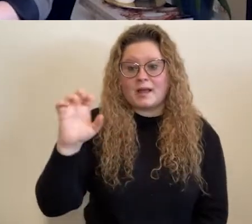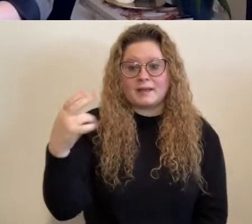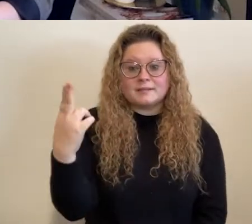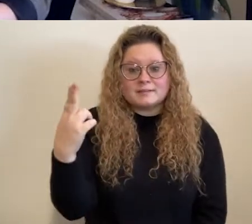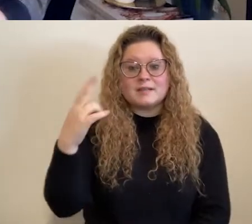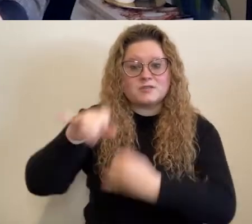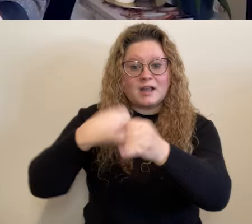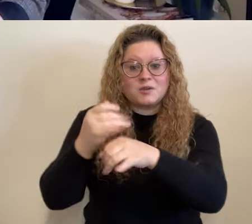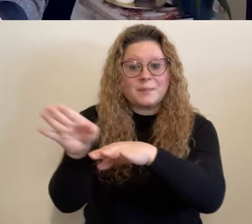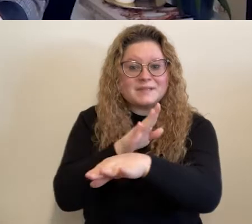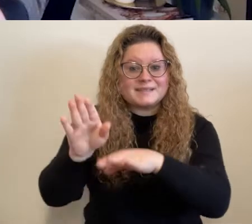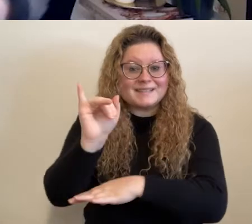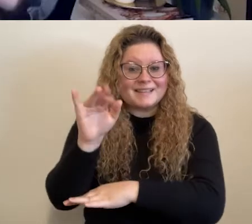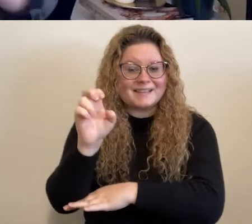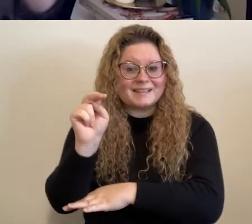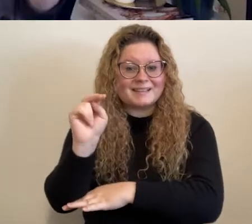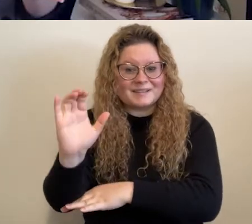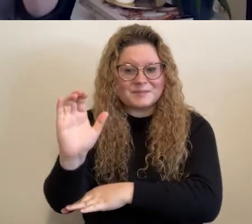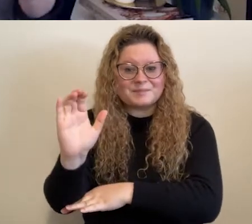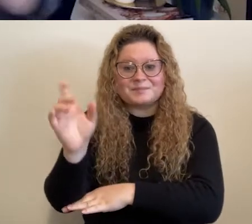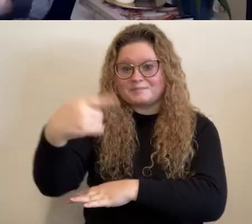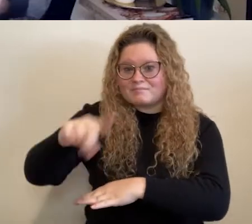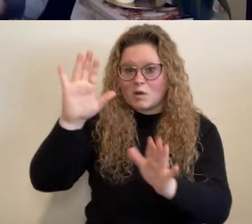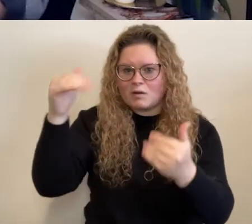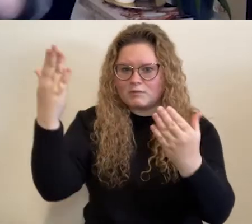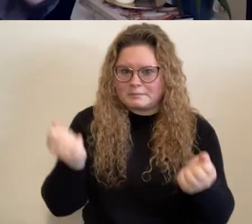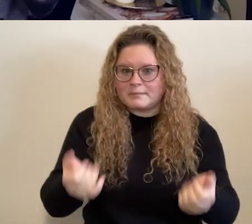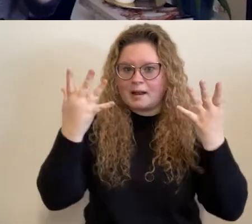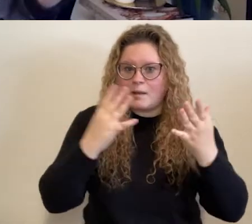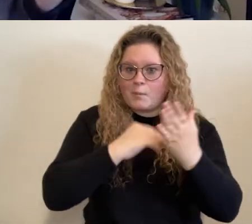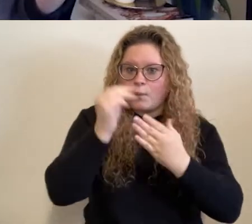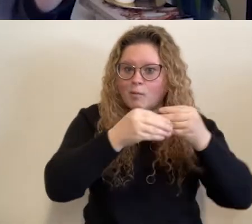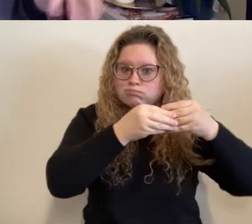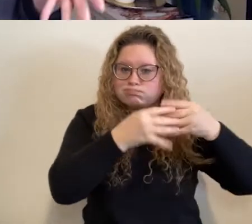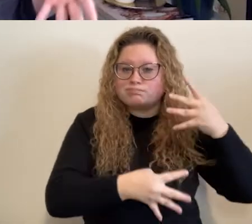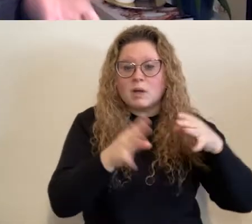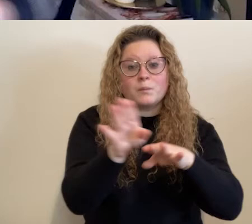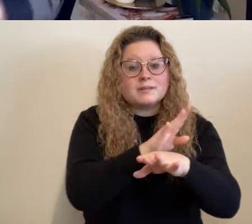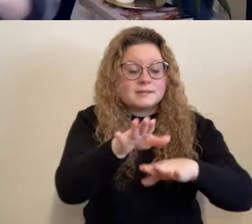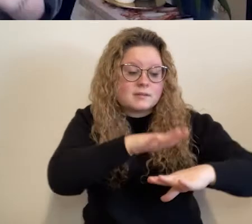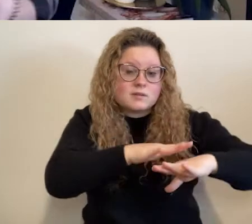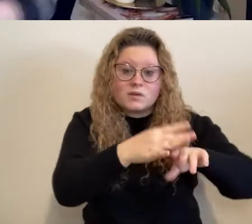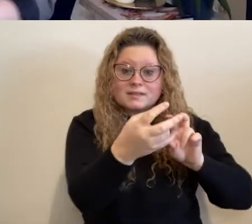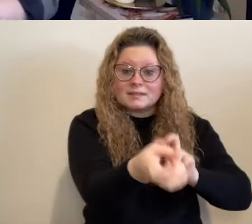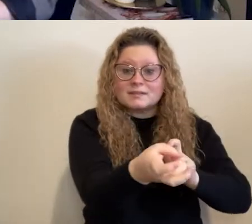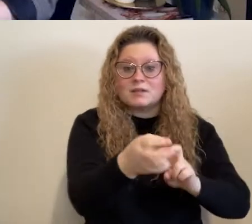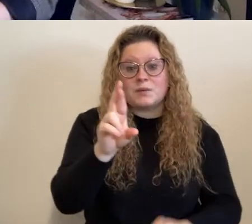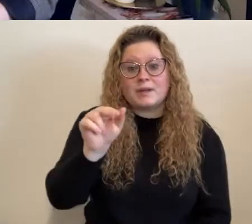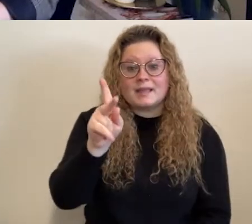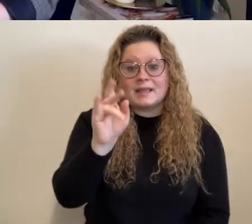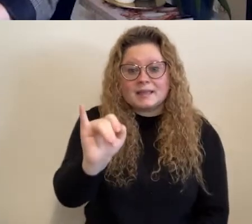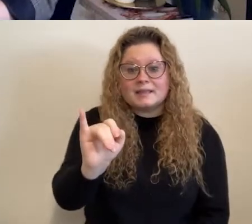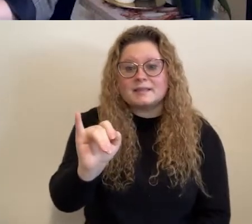Vitality Incorporated. They offer a range of programs from business consulting to Reiki, graphic